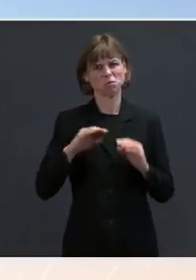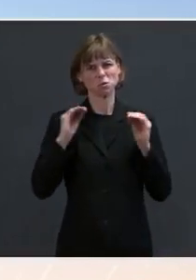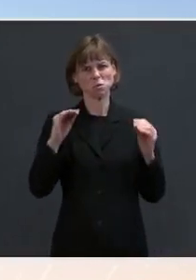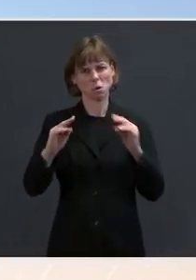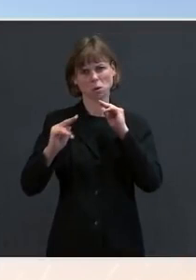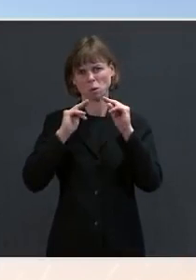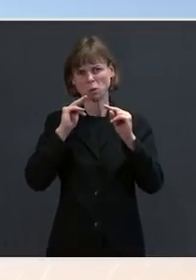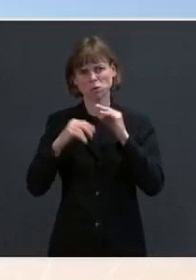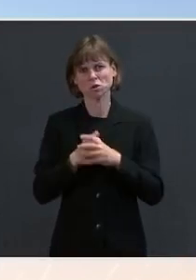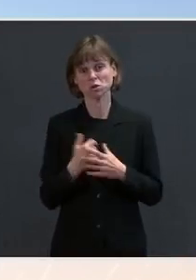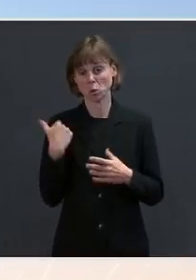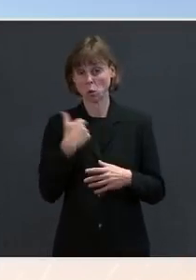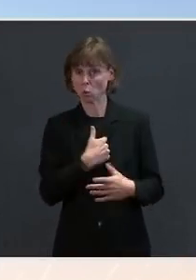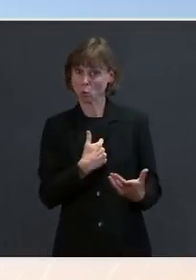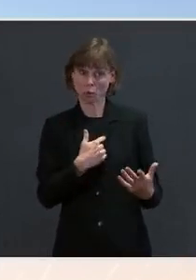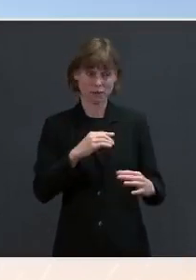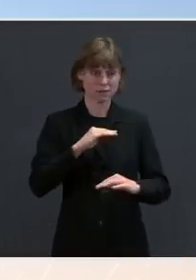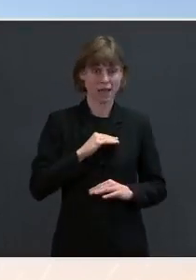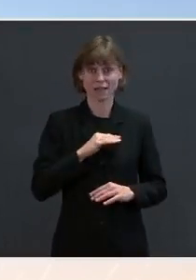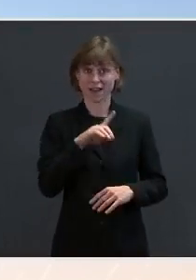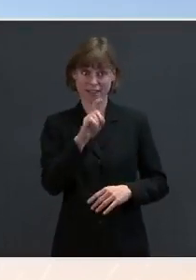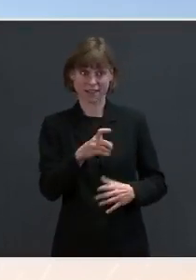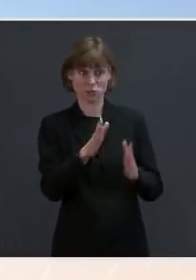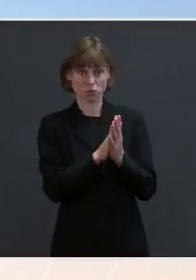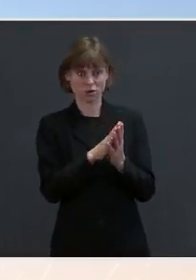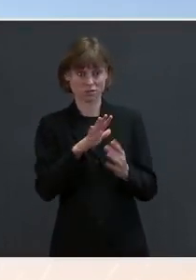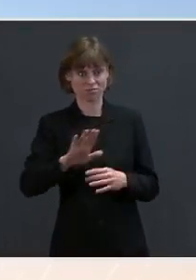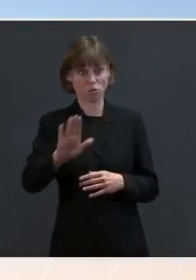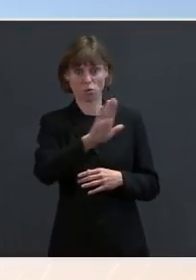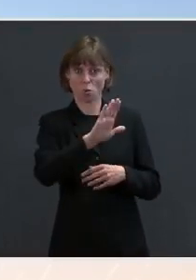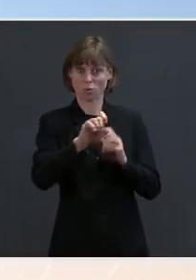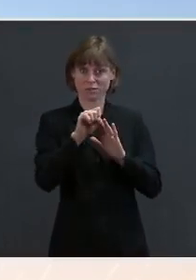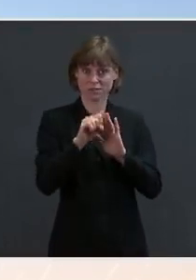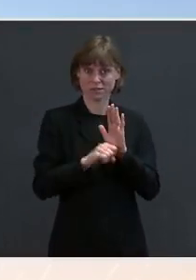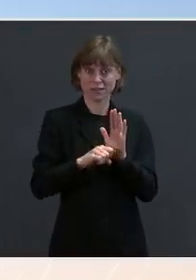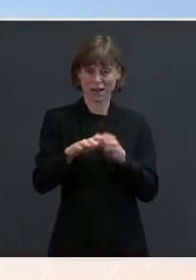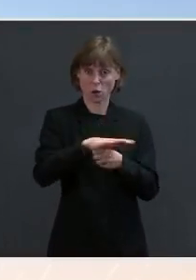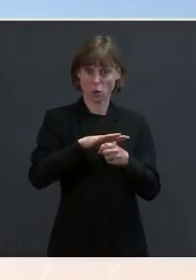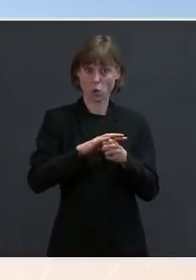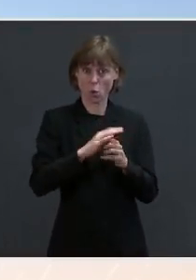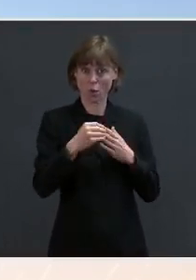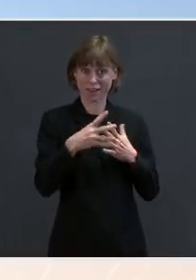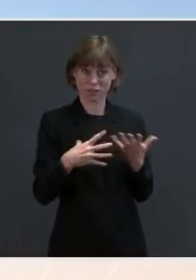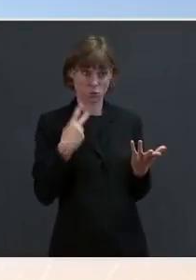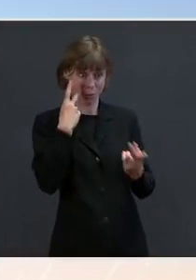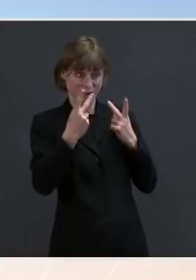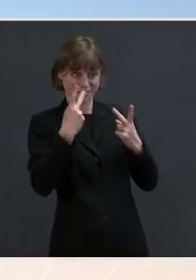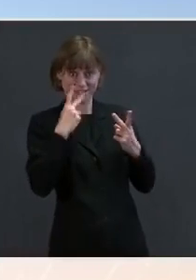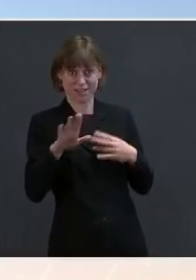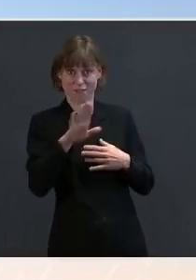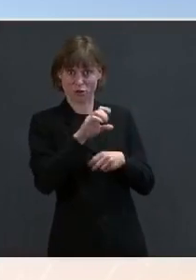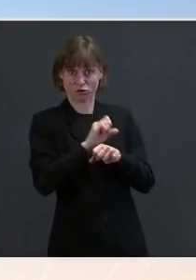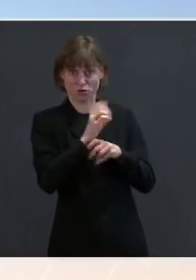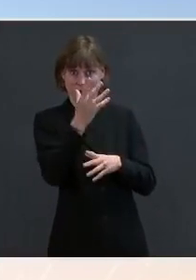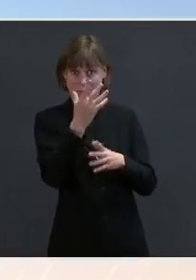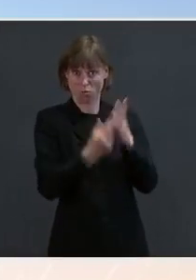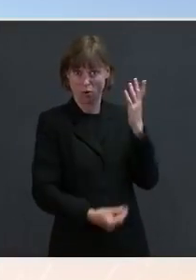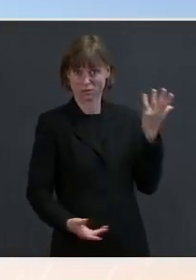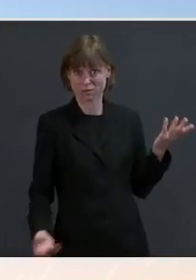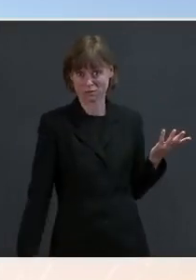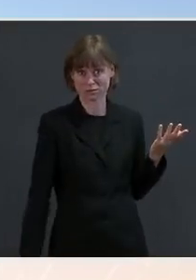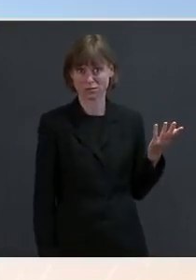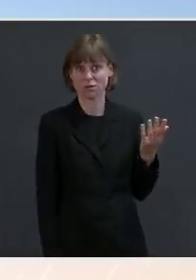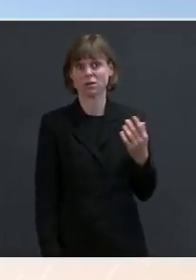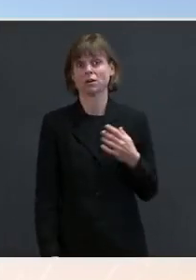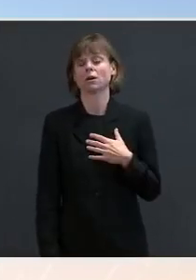were meeting the needs and the requests of state and local leaders, consistent with what we've seen statistically about the job losses. And on the issue of